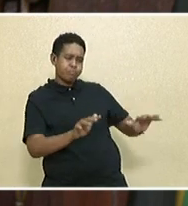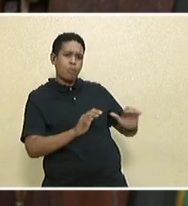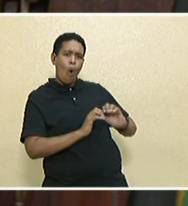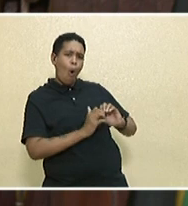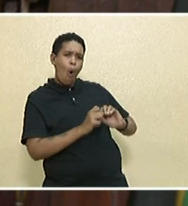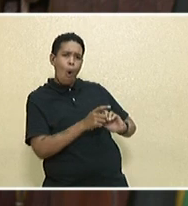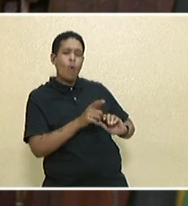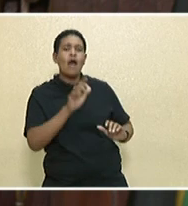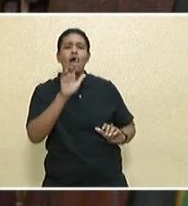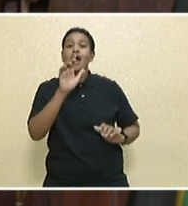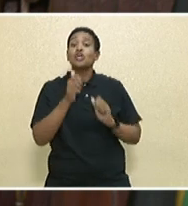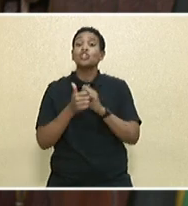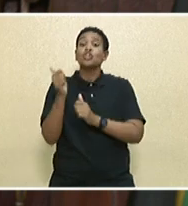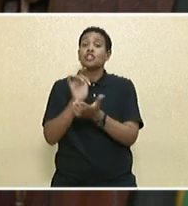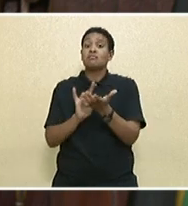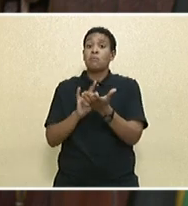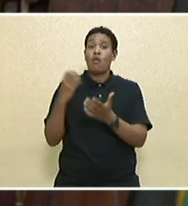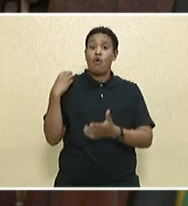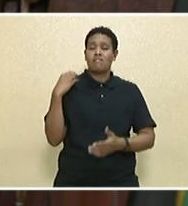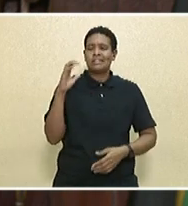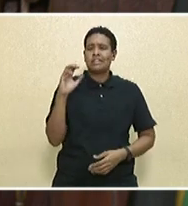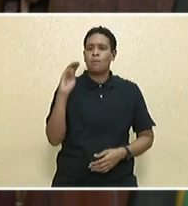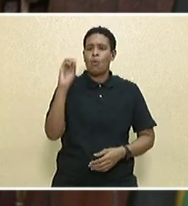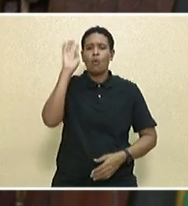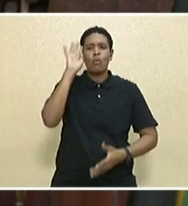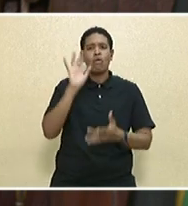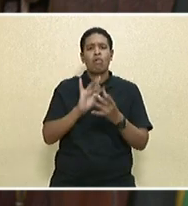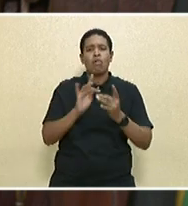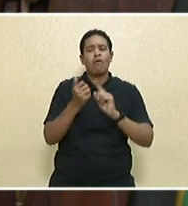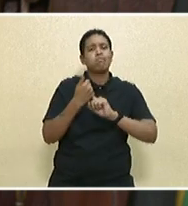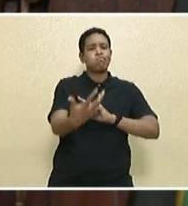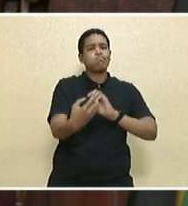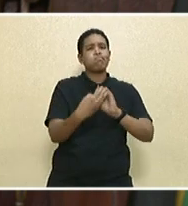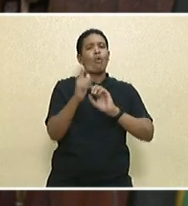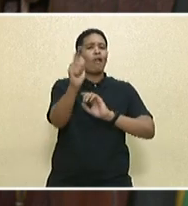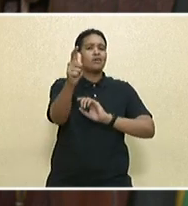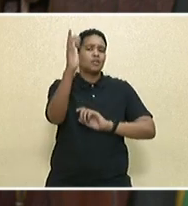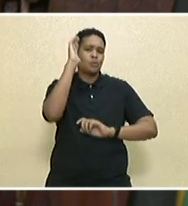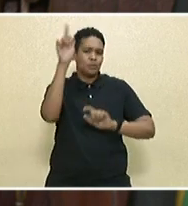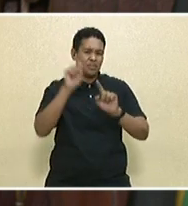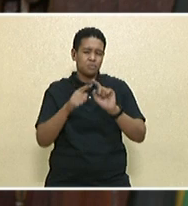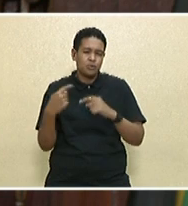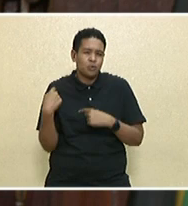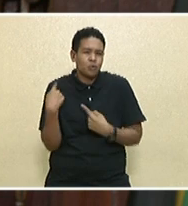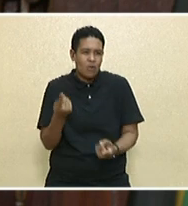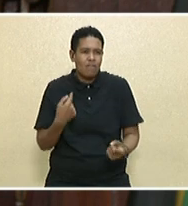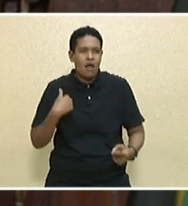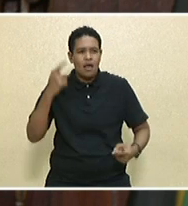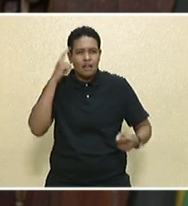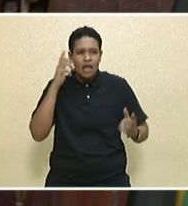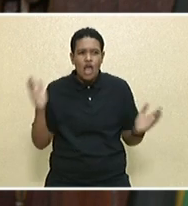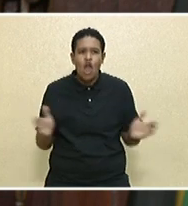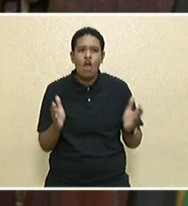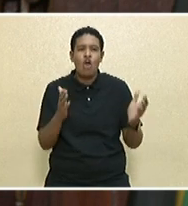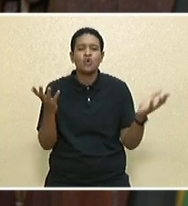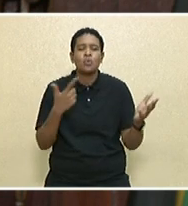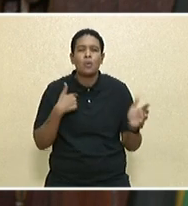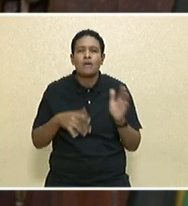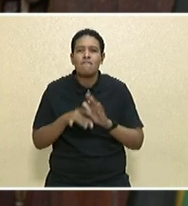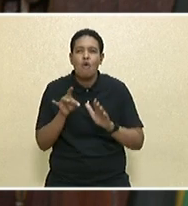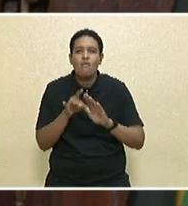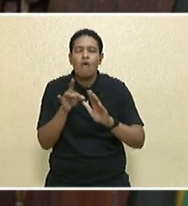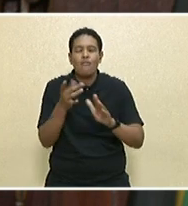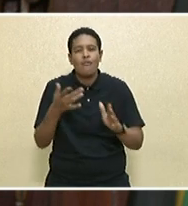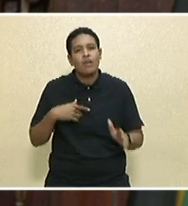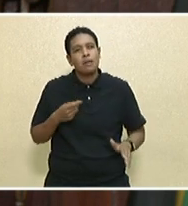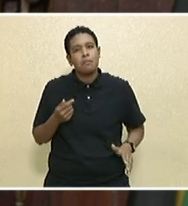CMO, when she speaks, can give better details on that. But so far, I think we're encouraged in terms of what we have found as it